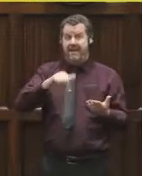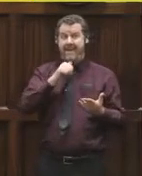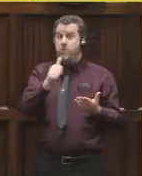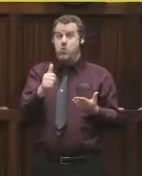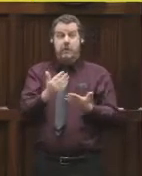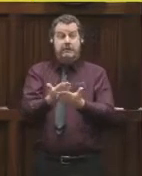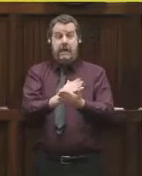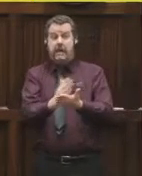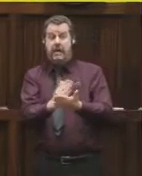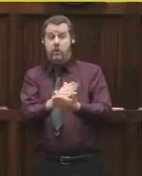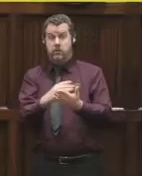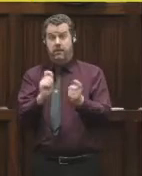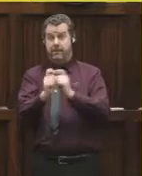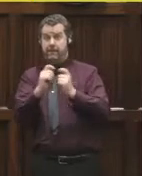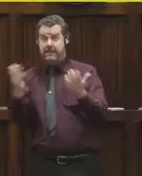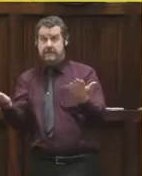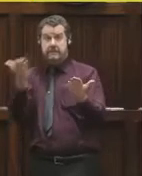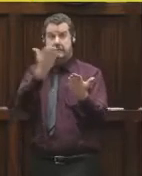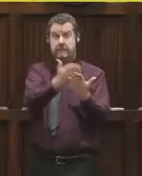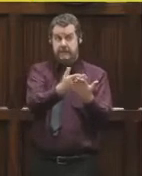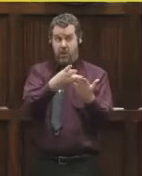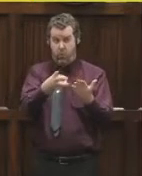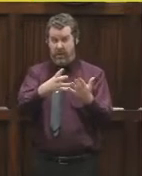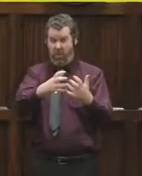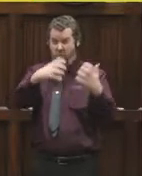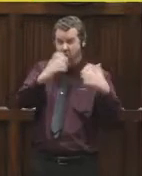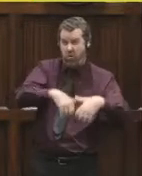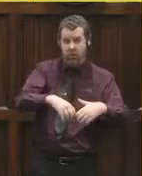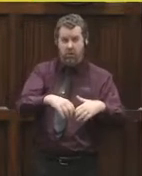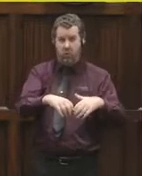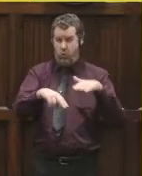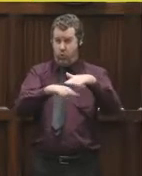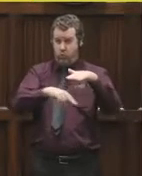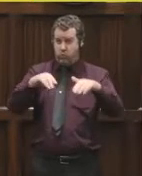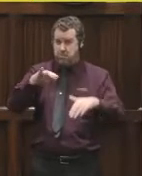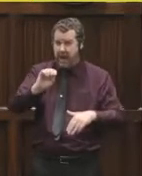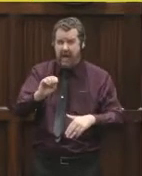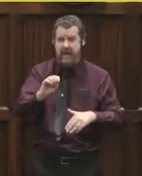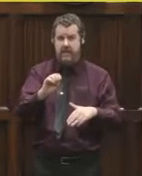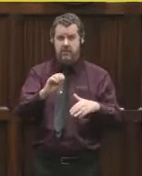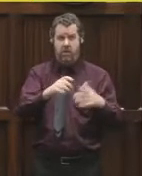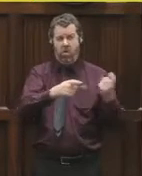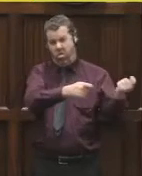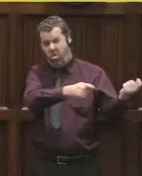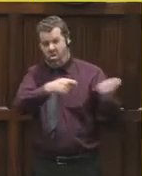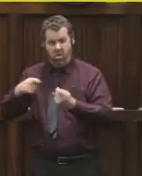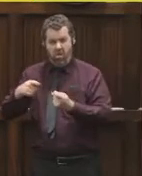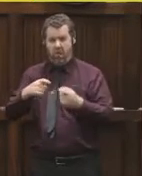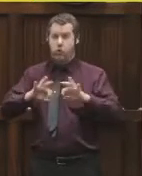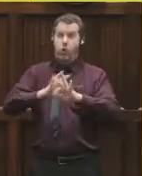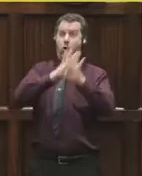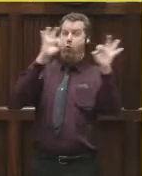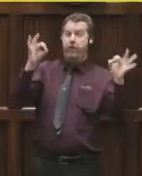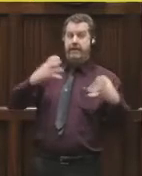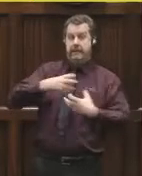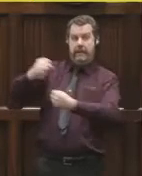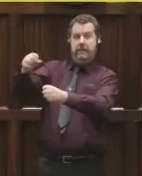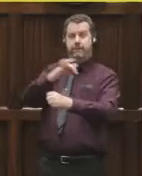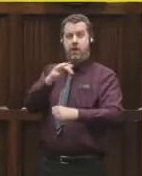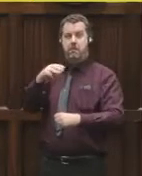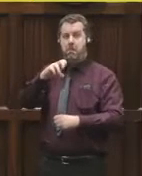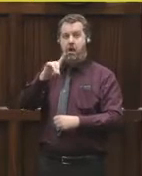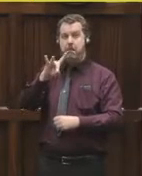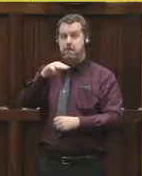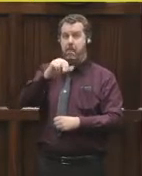these amendments was going to scupper anything, undermine anything, take from the glory of Mark Daly or anybody else in this. It